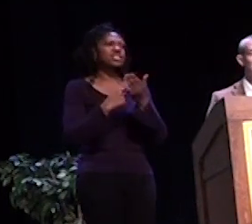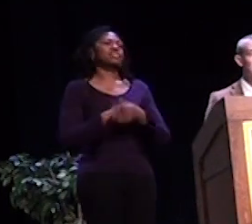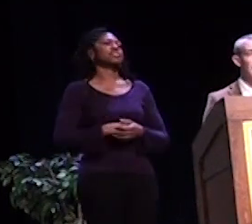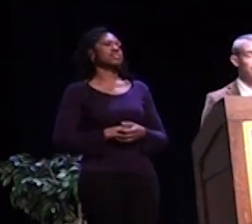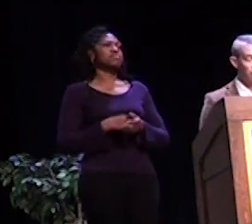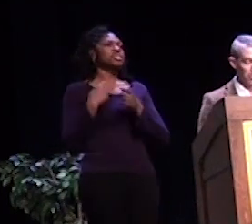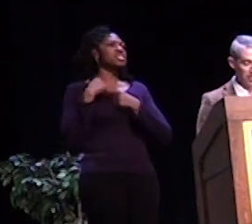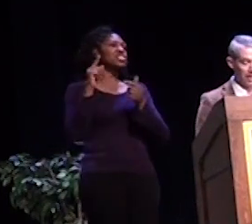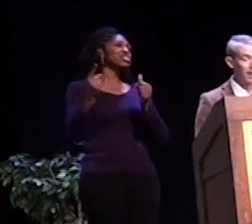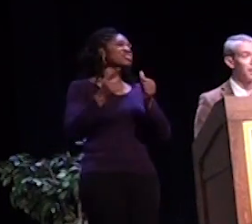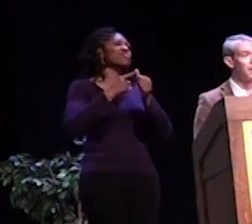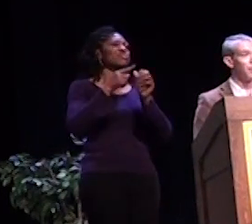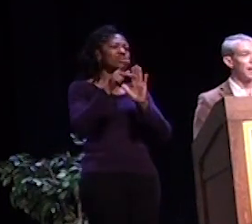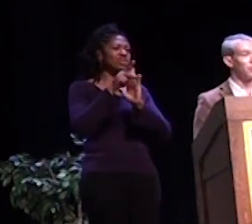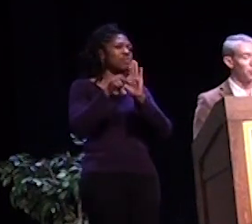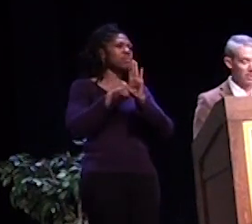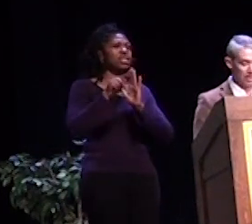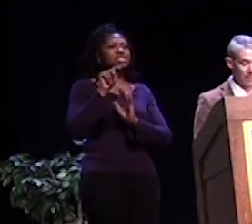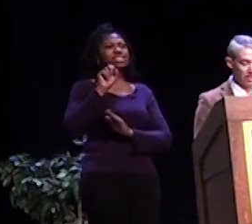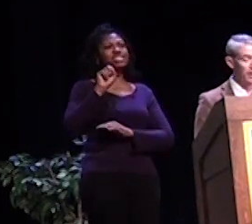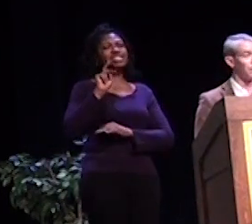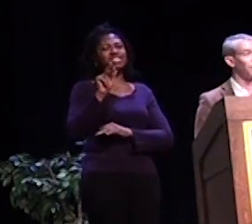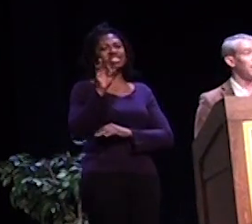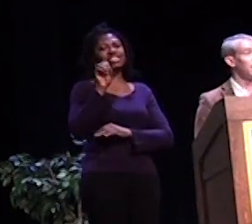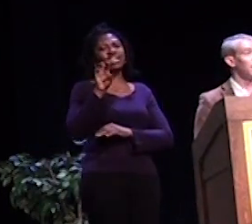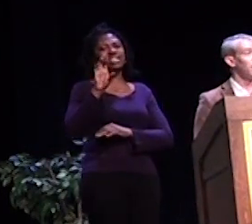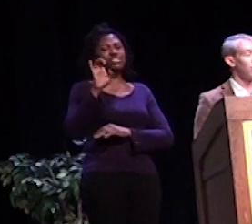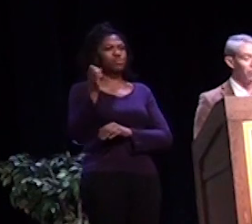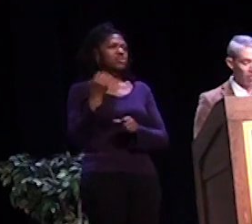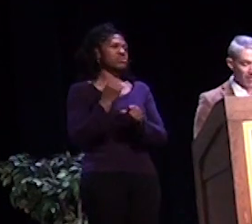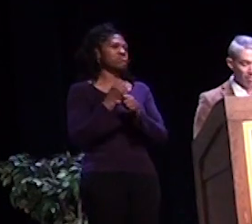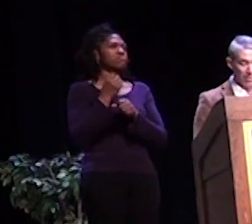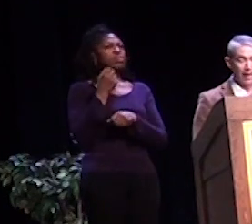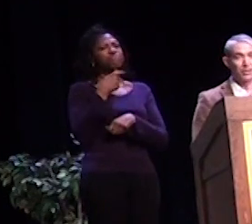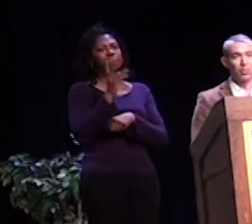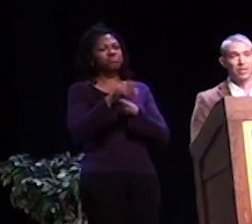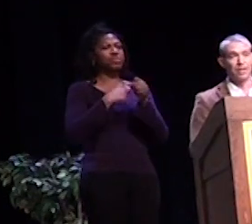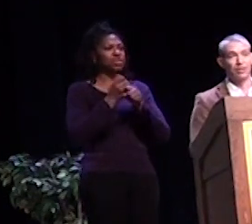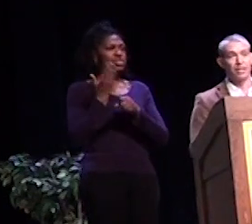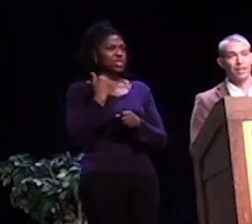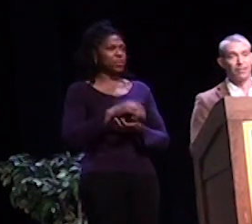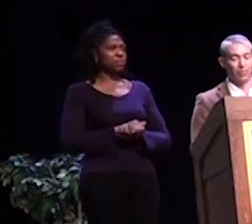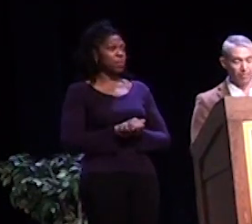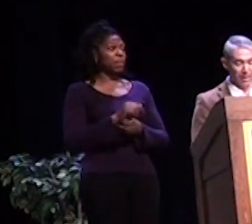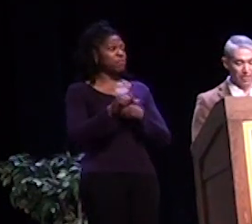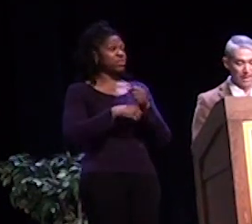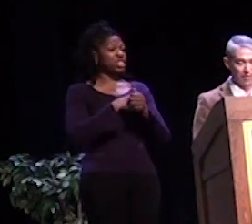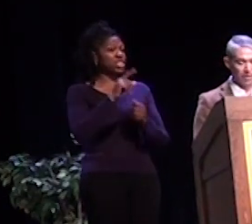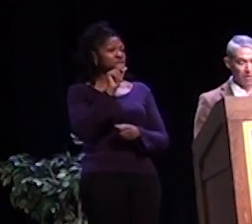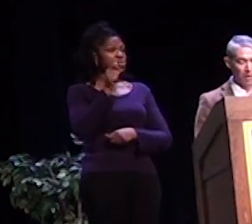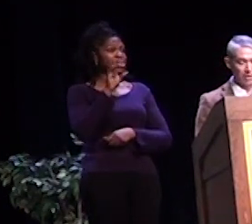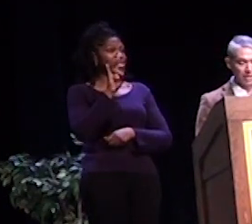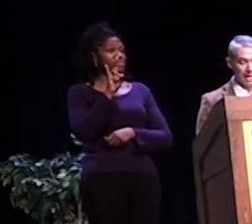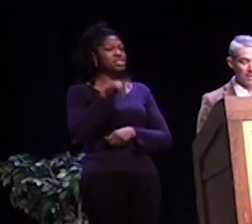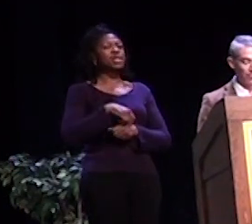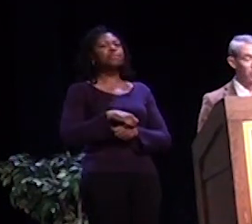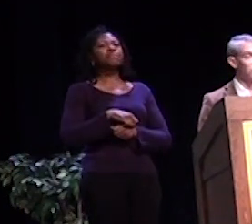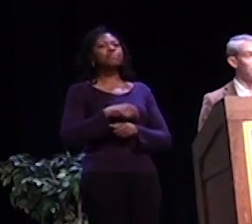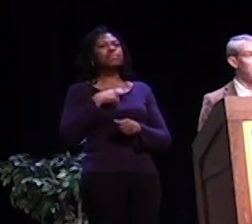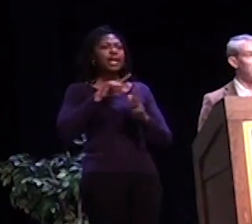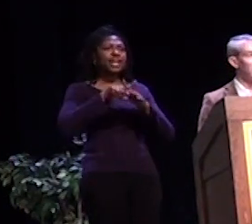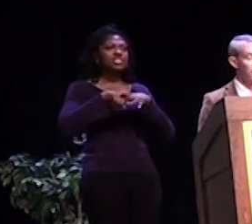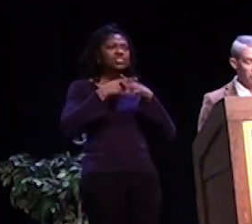Housing Policy Task Force meeting back in 2017. You may remember back in 2017, I formed Mayor's Housing Policy